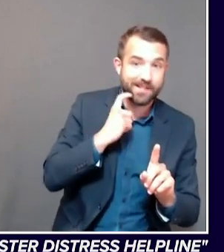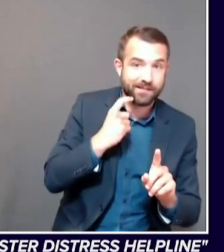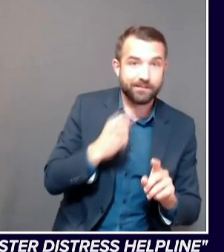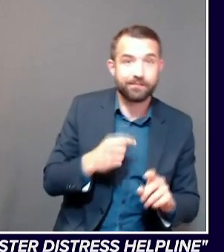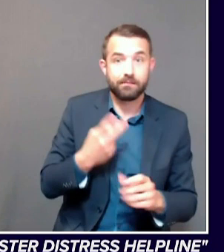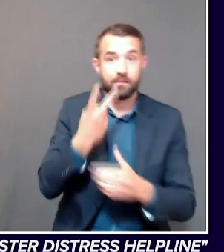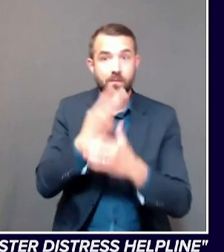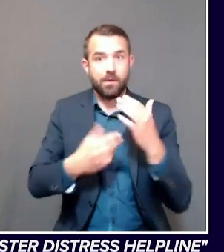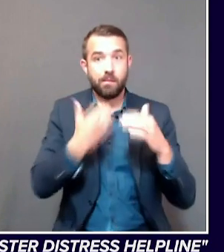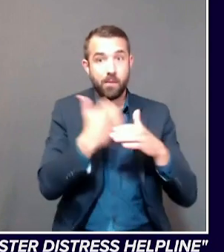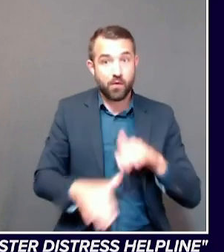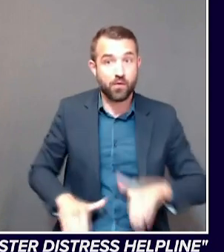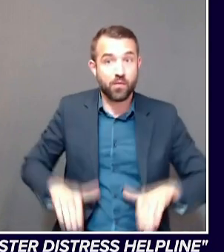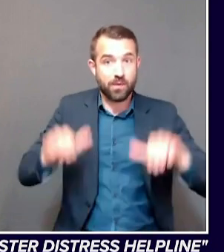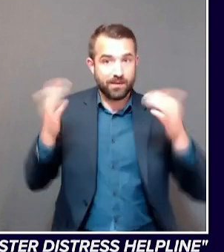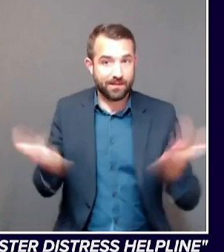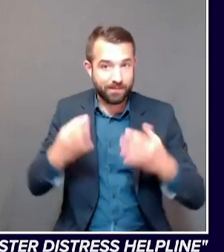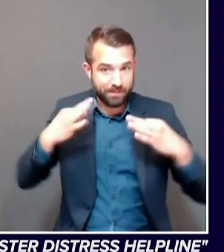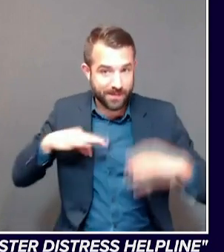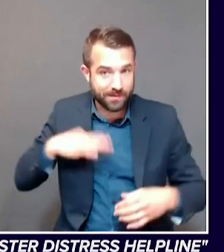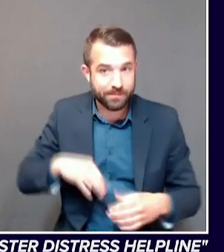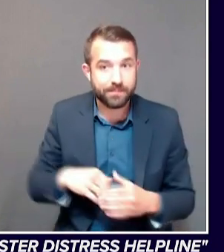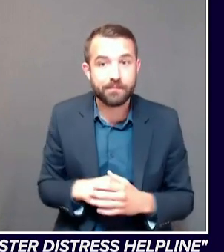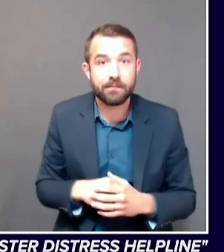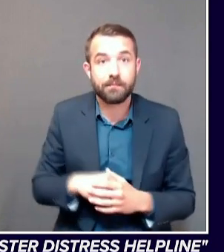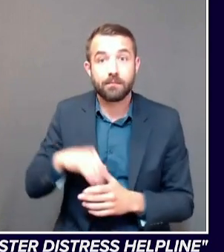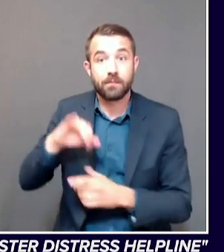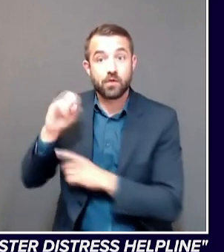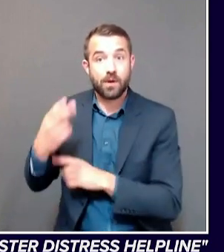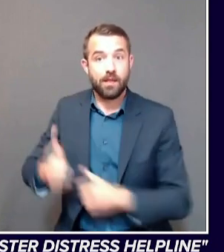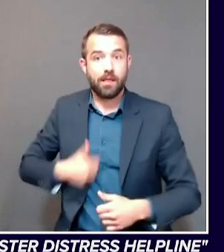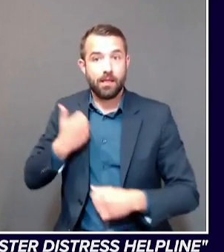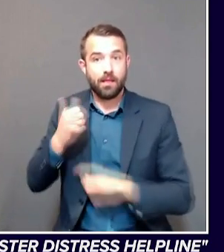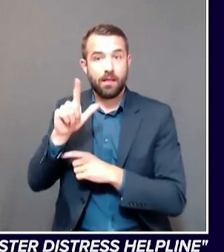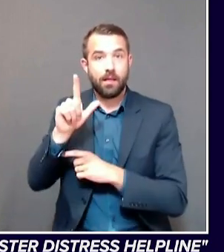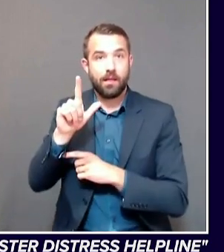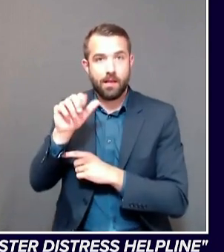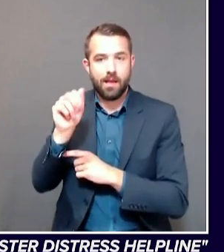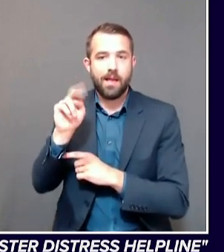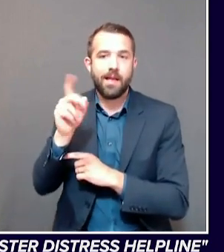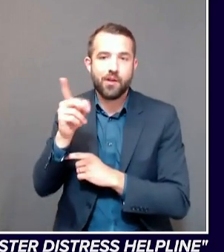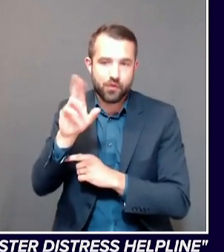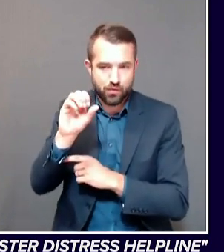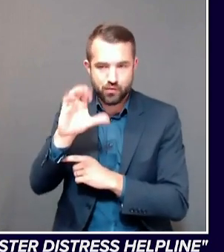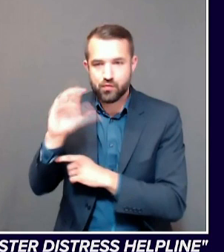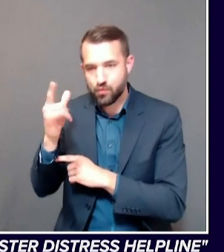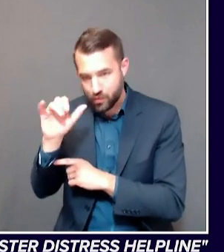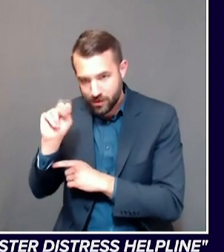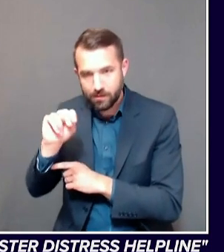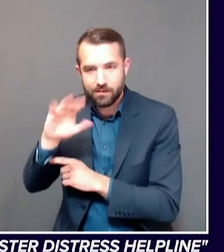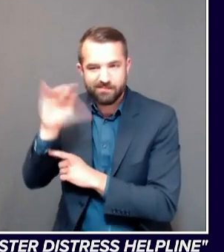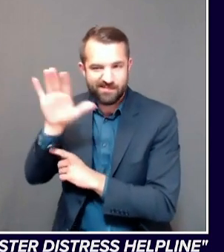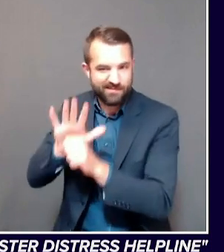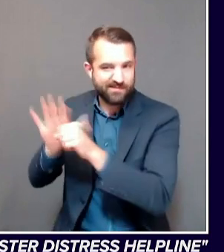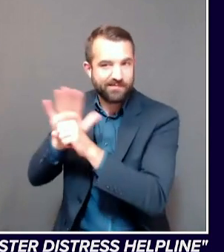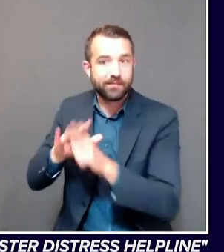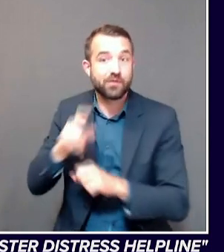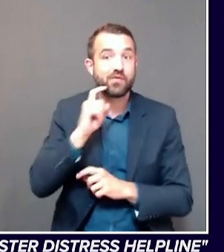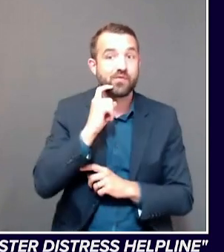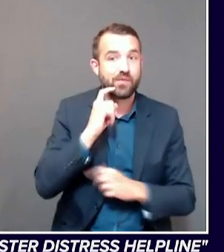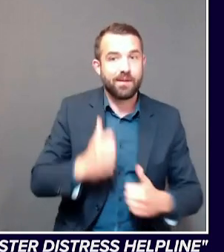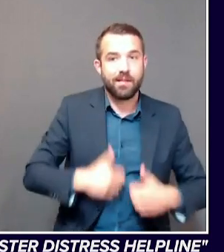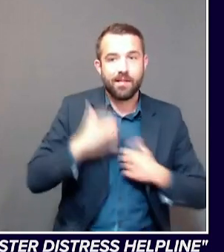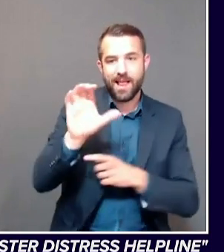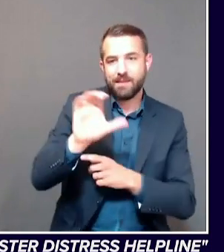in Maine. Josh is from Androscoggin County. Dr. Thibodeau is from Cumberland County. They've both